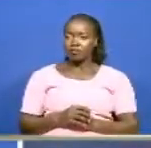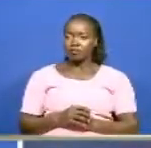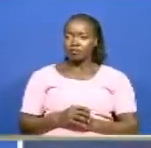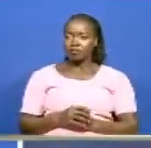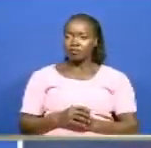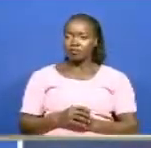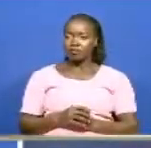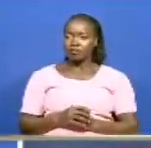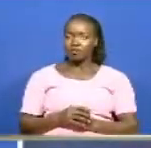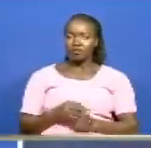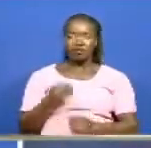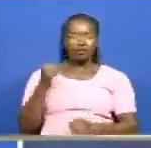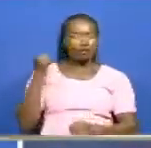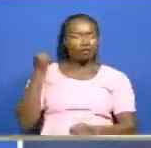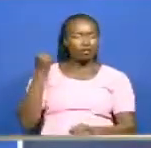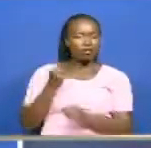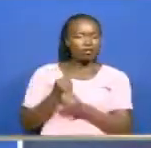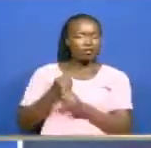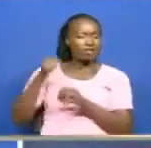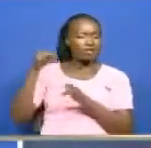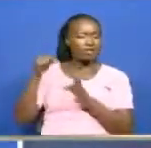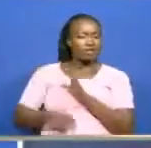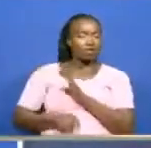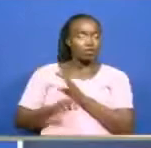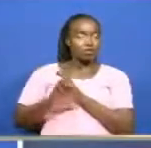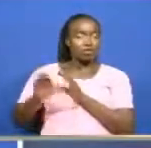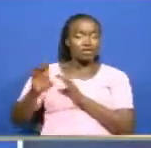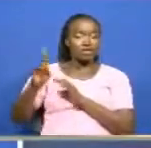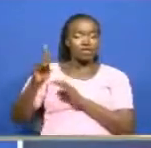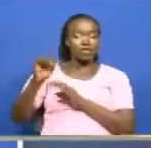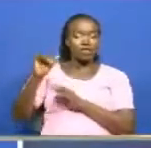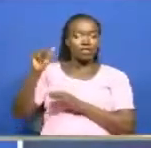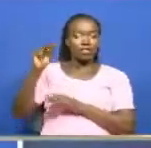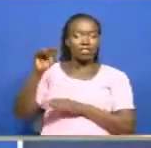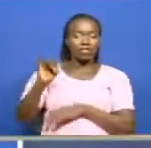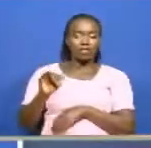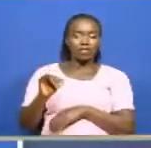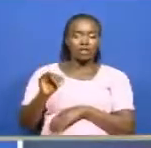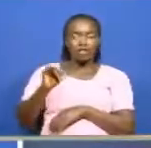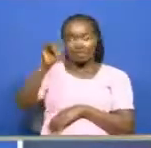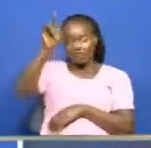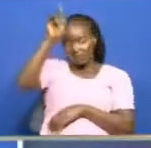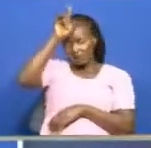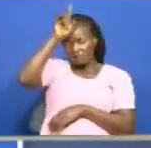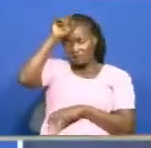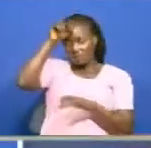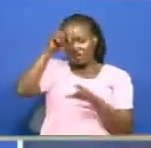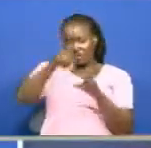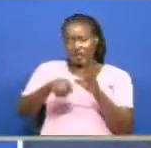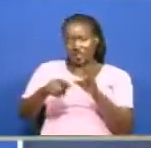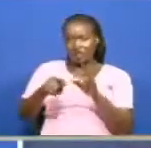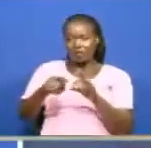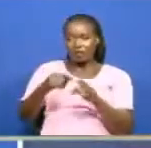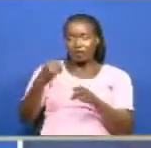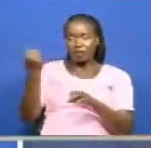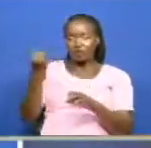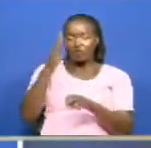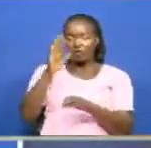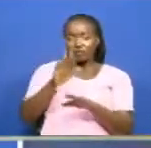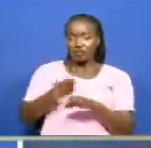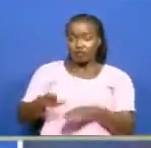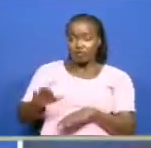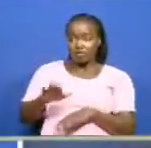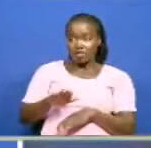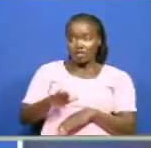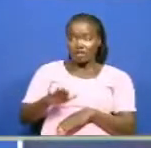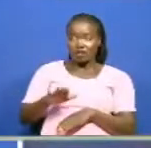Tucked about 30 miles east of Diani, Kibuyuni is a backwater village surrounded by various attraction sites.